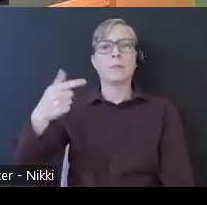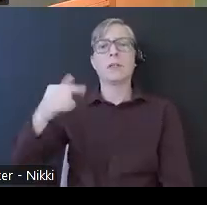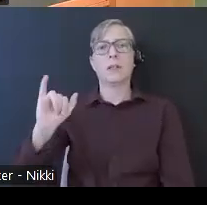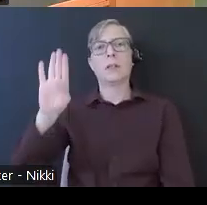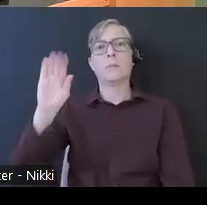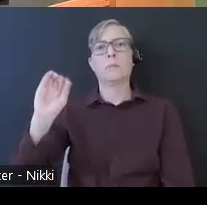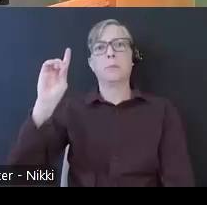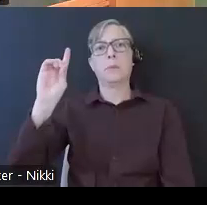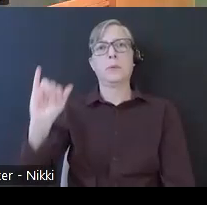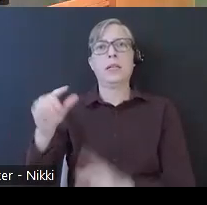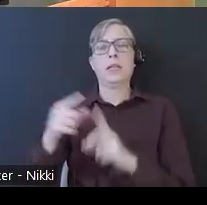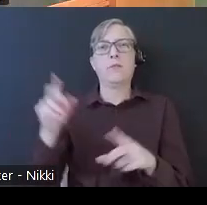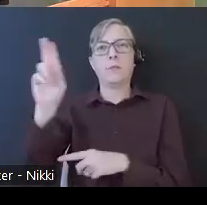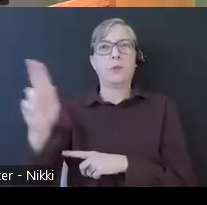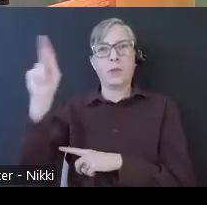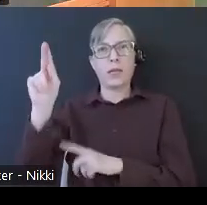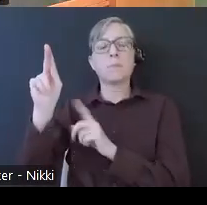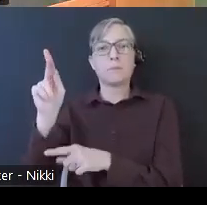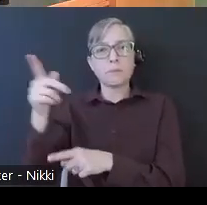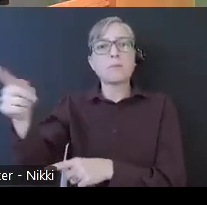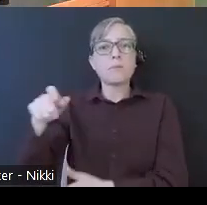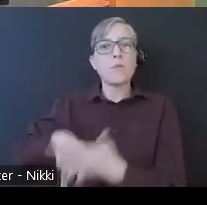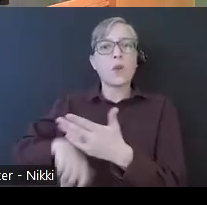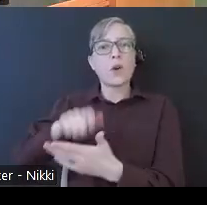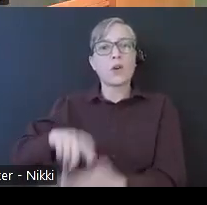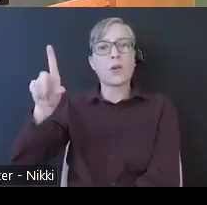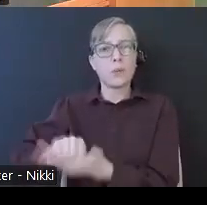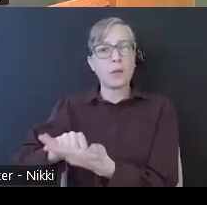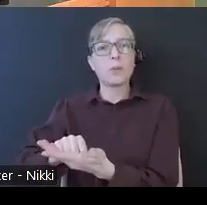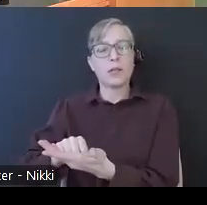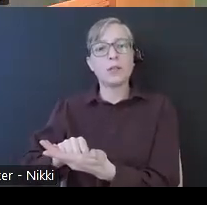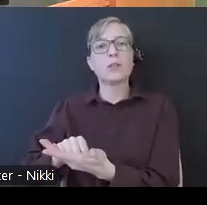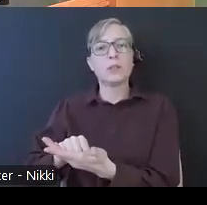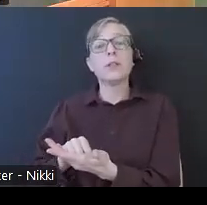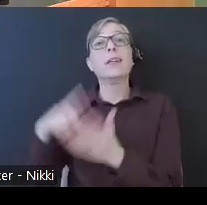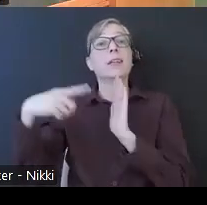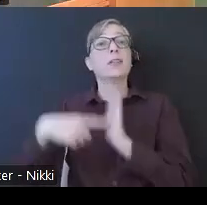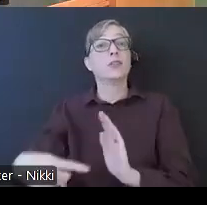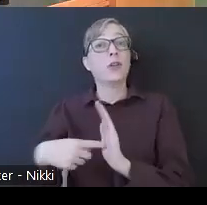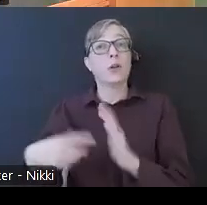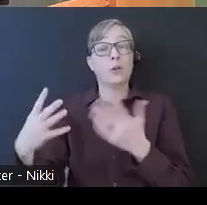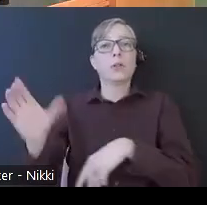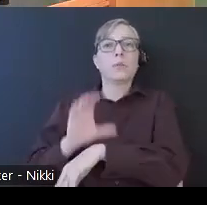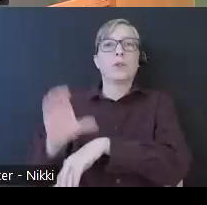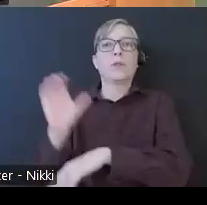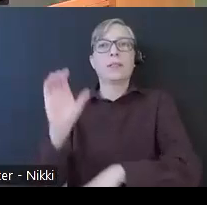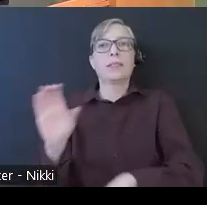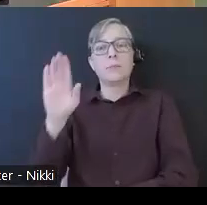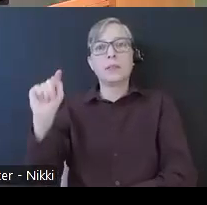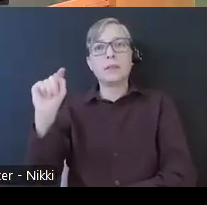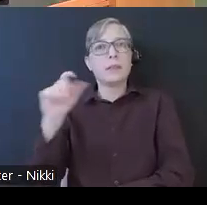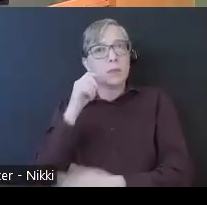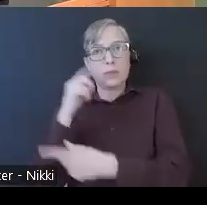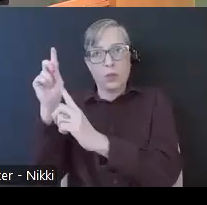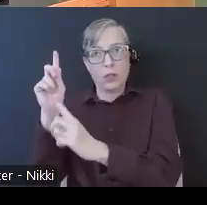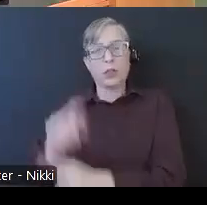picked up by the national press that said that computerized CBT didn't work. And he published